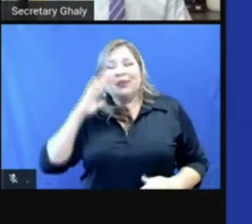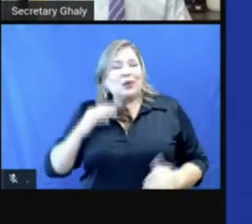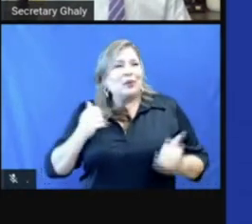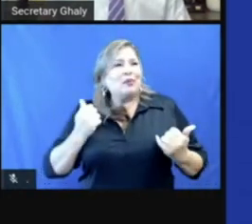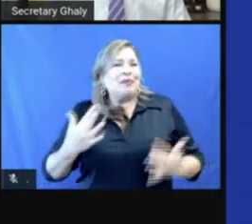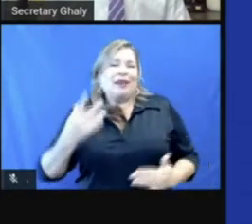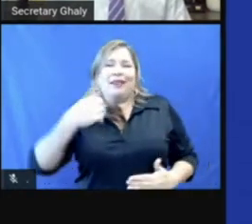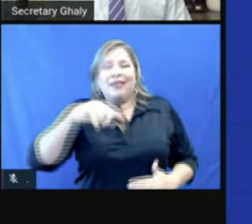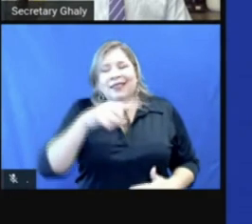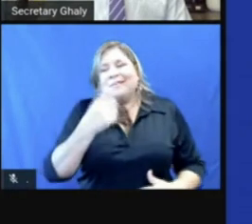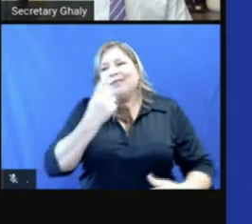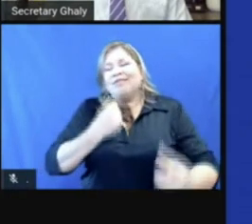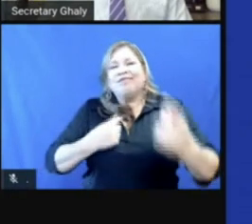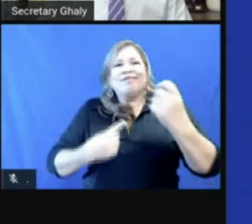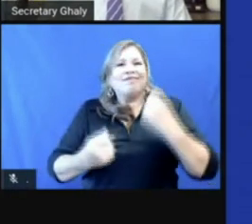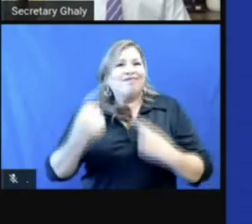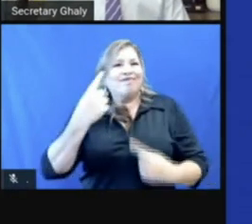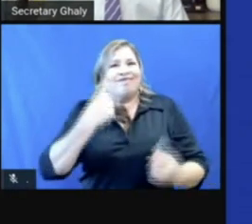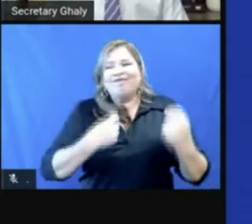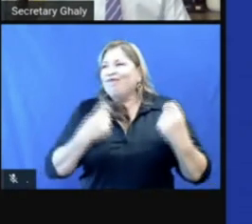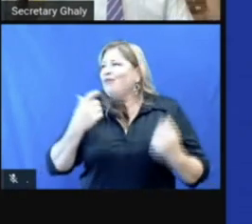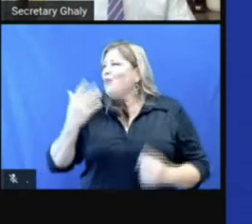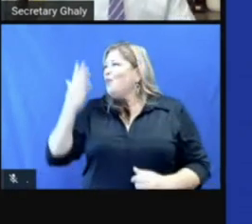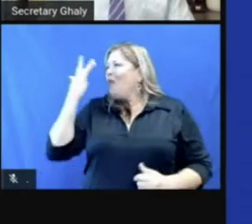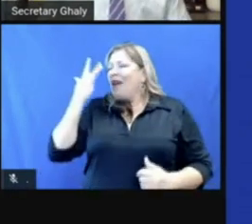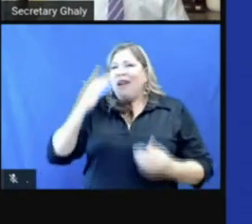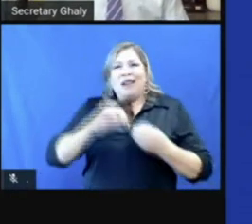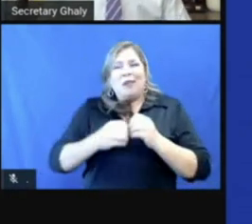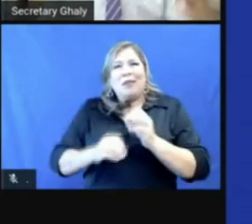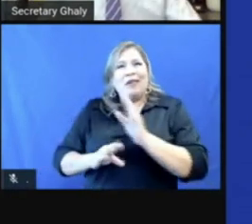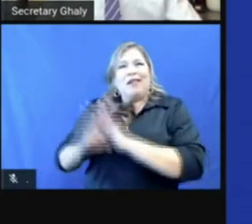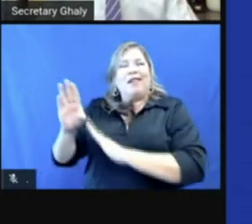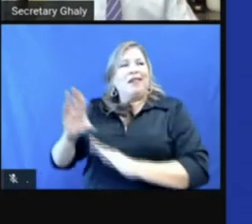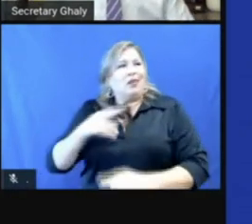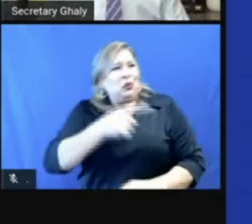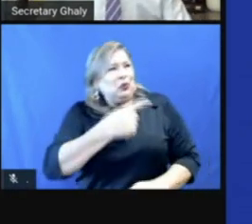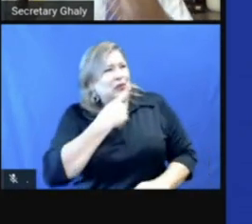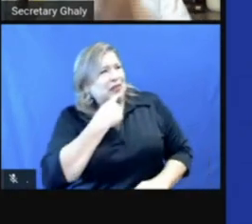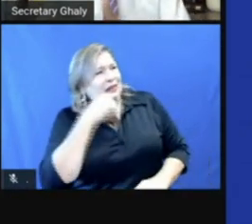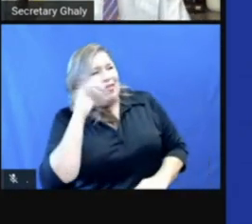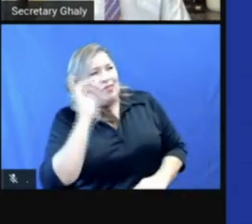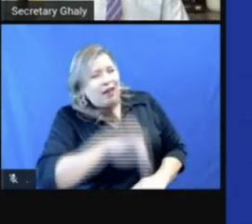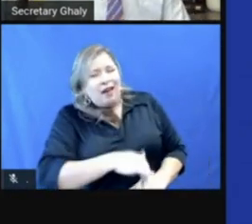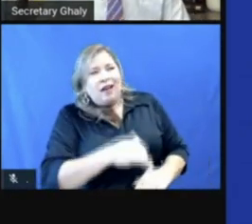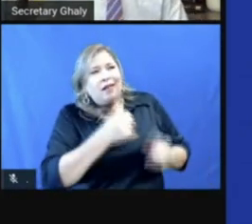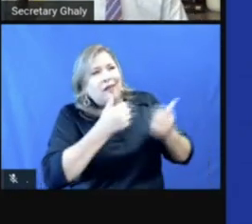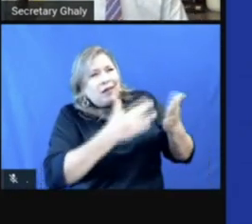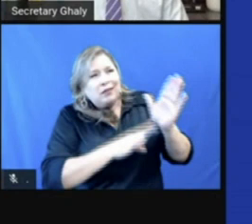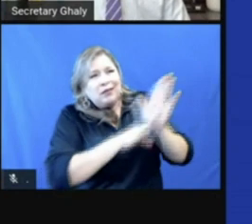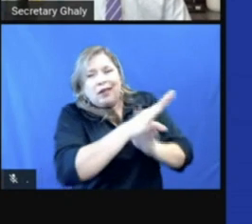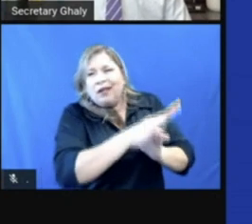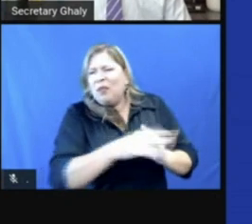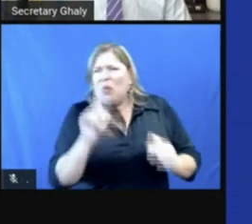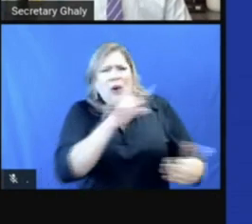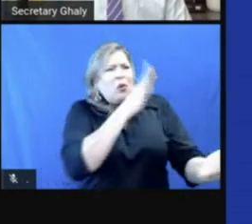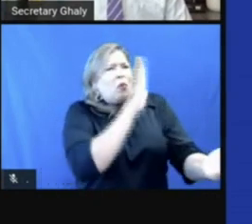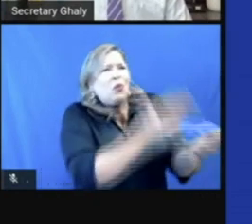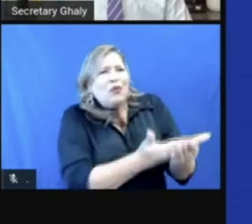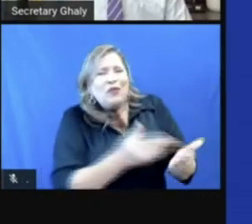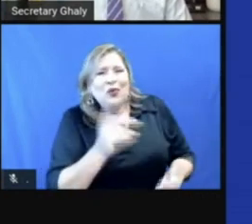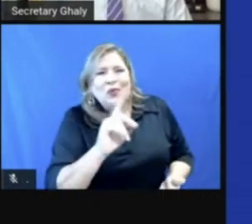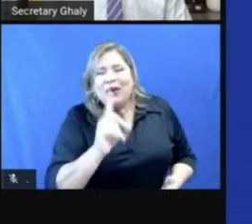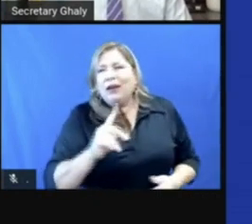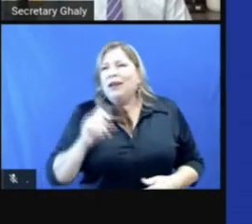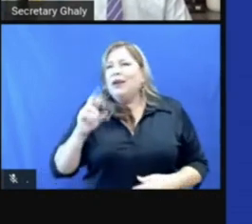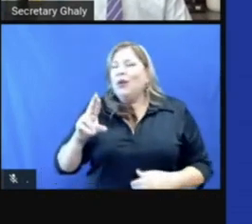on Zooms and press conferences before, well, you say it is this, but where's the evidence? You say it's that. And we do have plenty